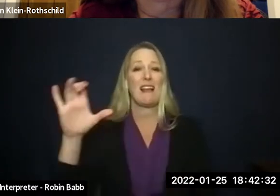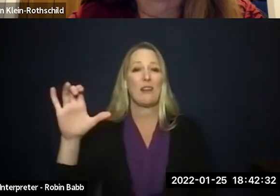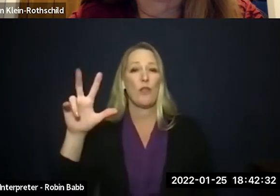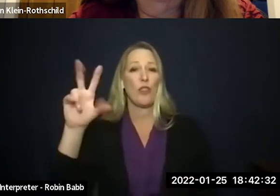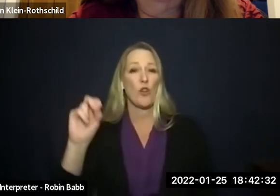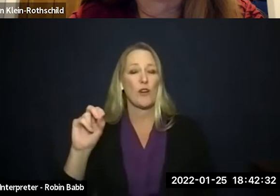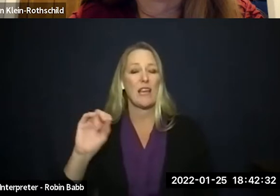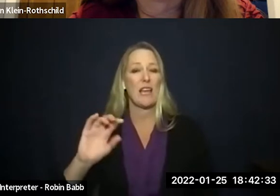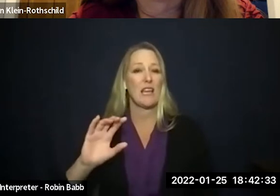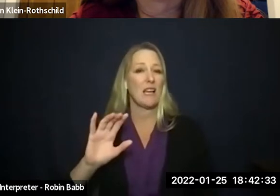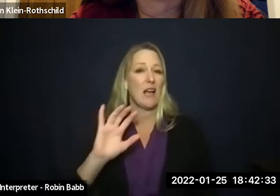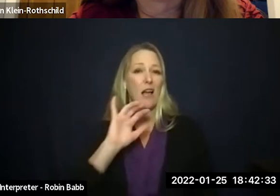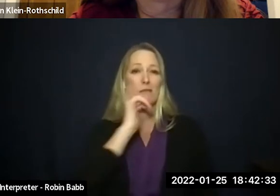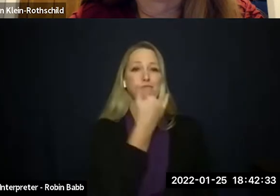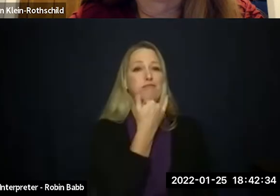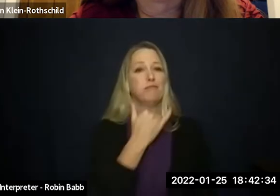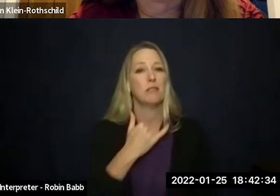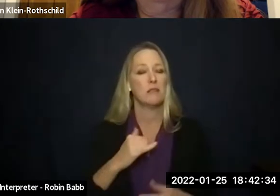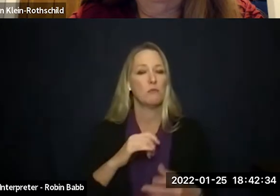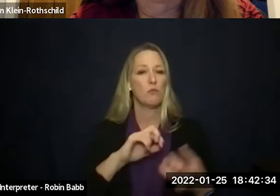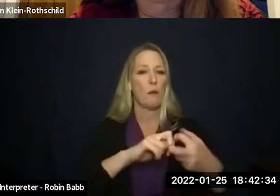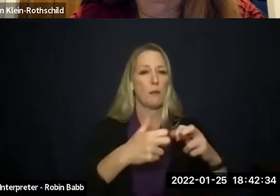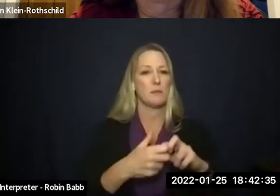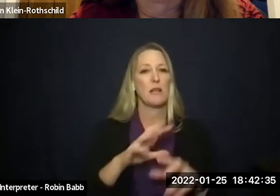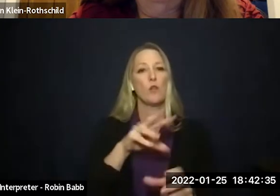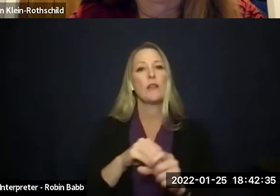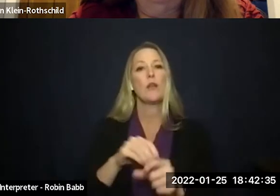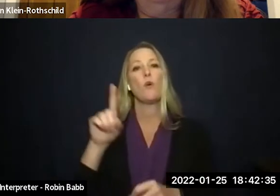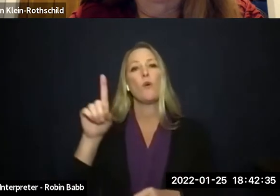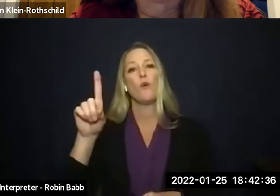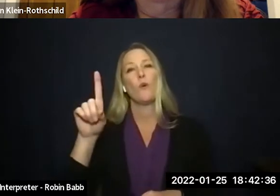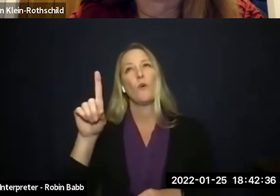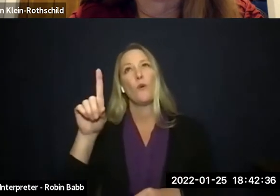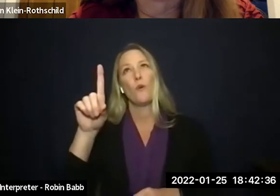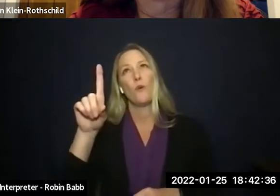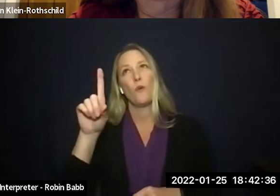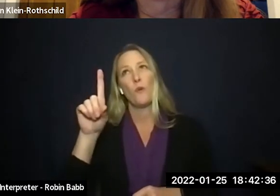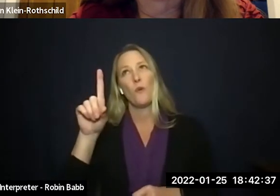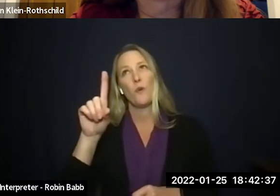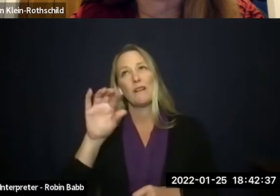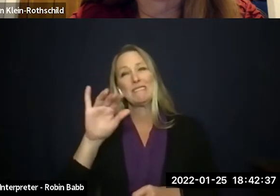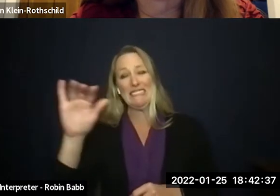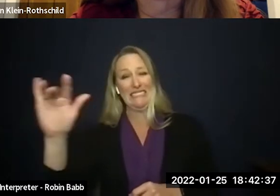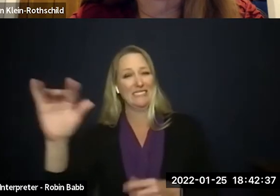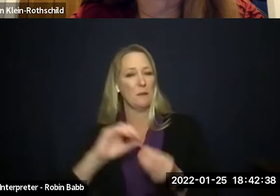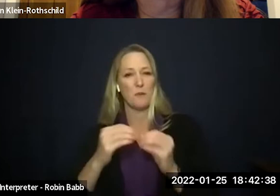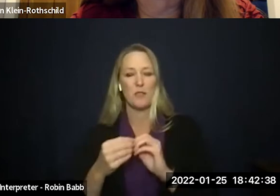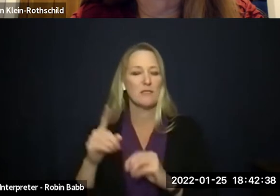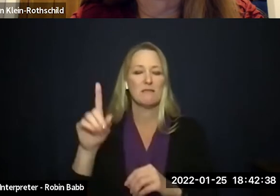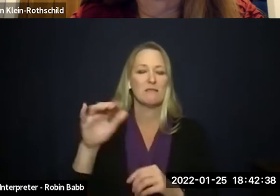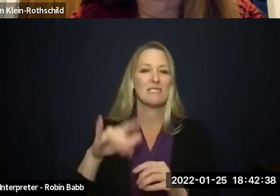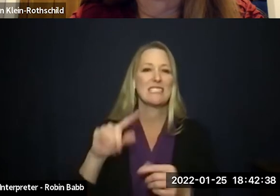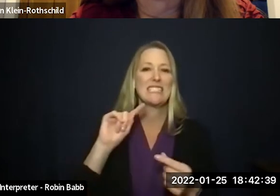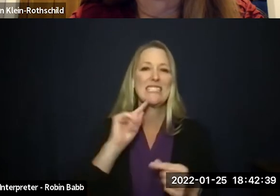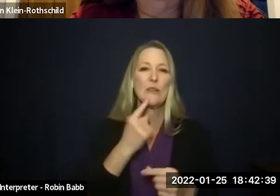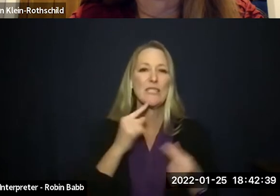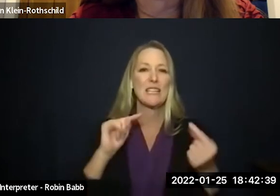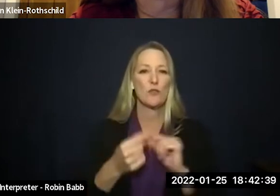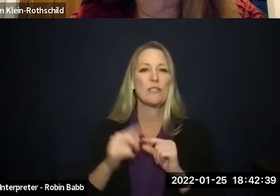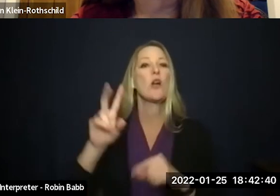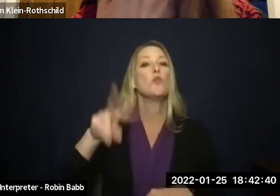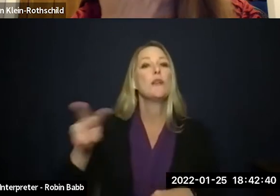events including 174 864 serious injuries and 22